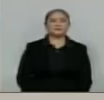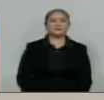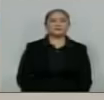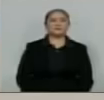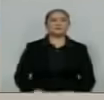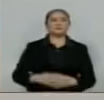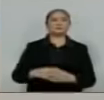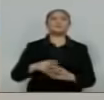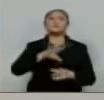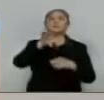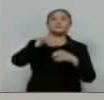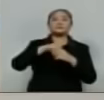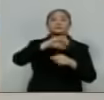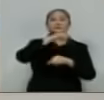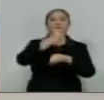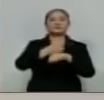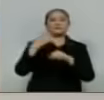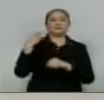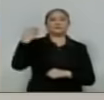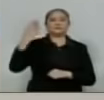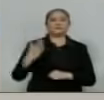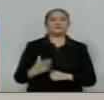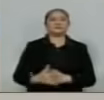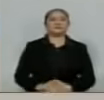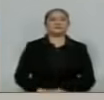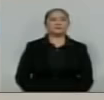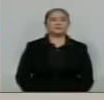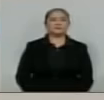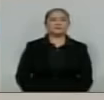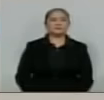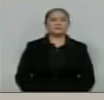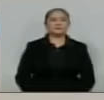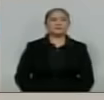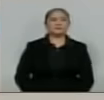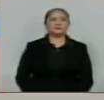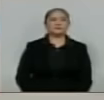This includes other appointed officials.